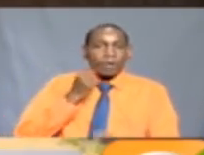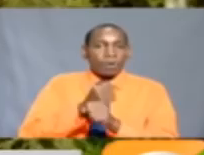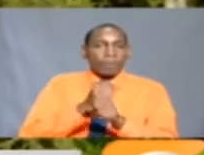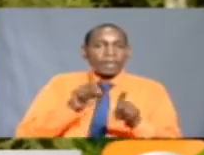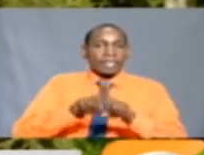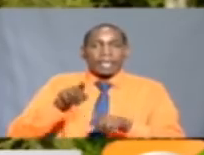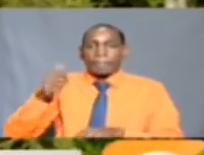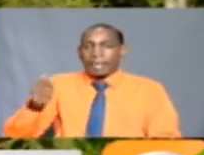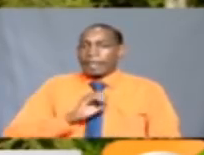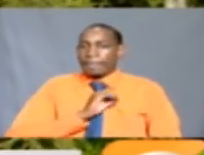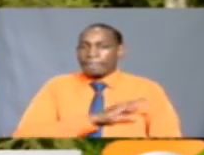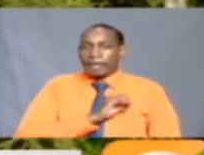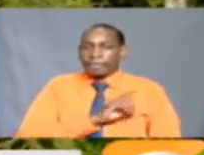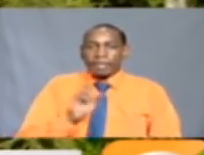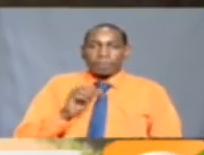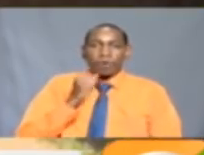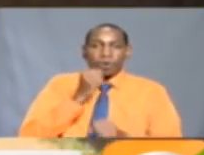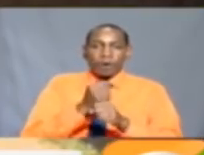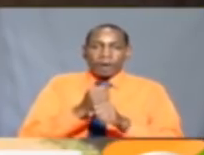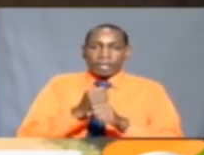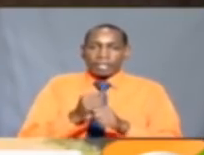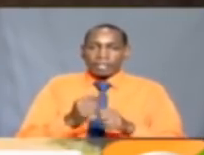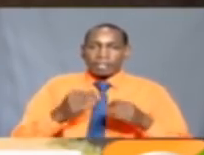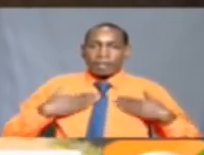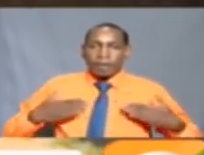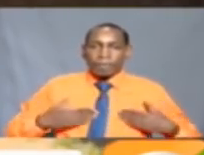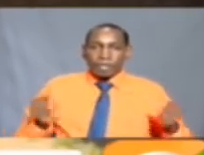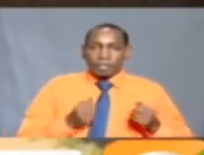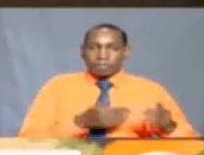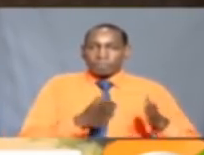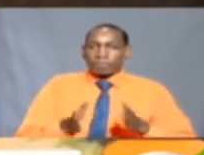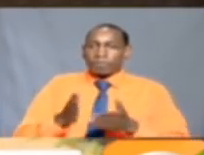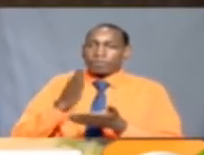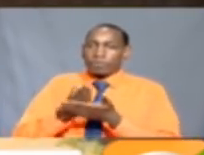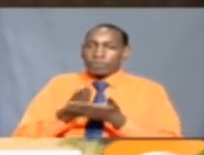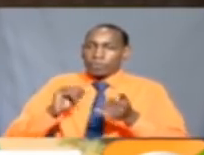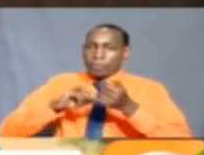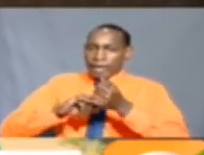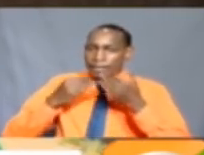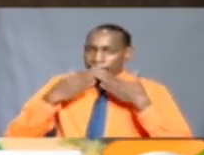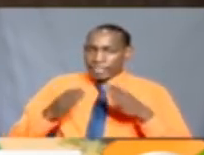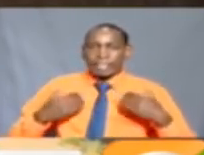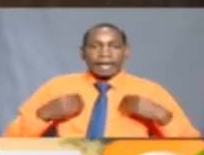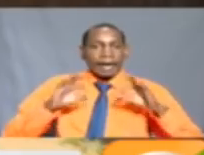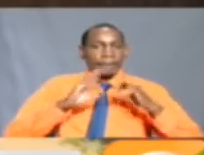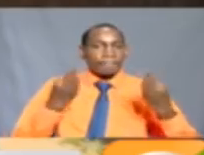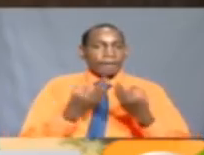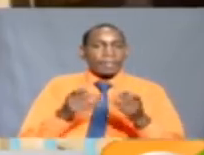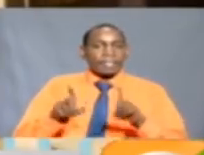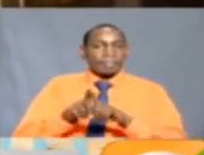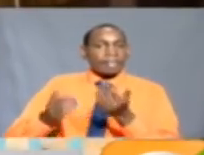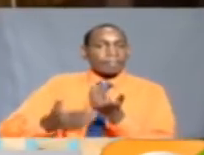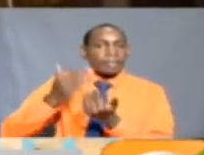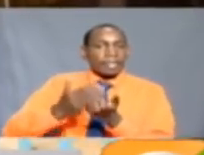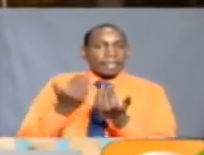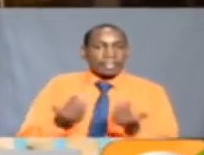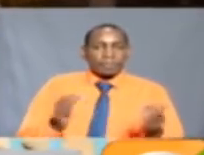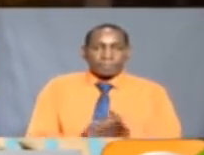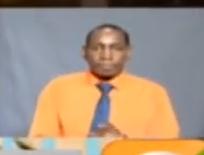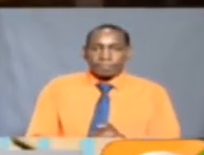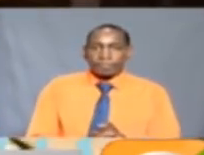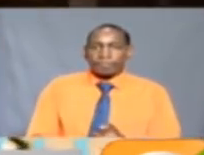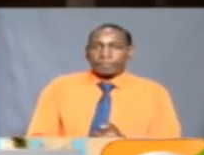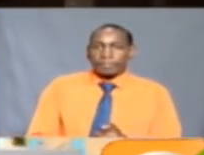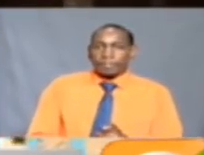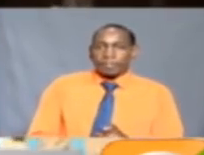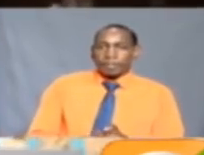any other. They should not fear working in the mortuaries. Yes, we are married, we have families, and we care for our children. If for nothing